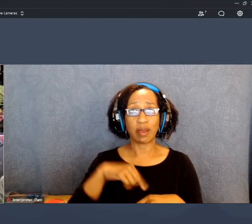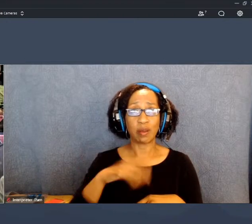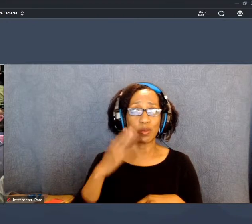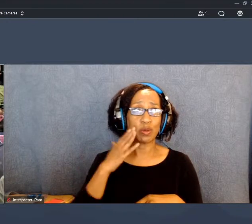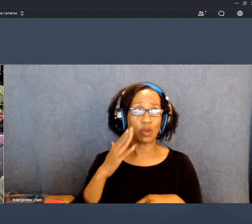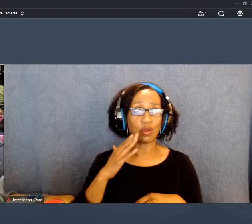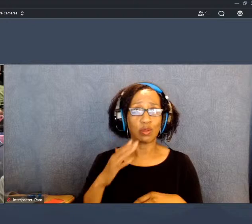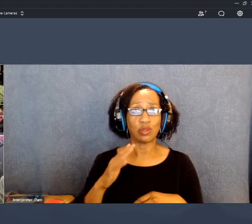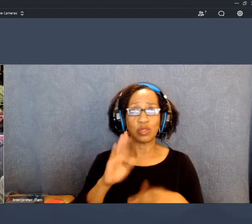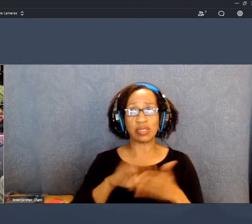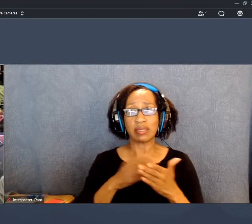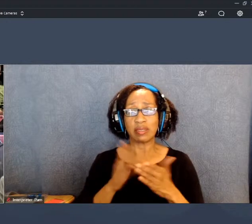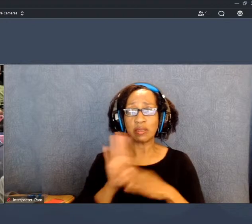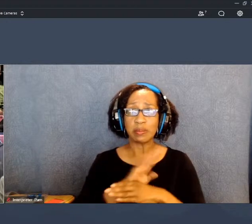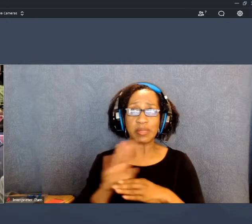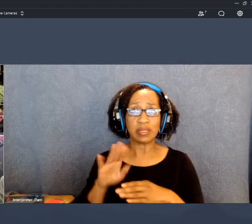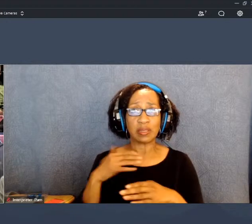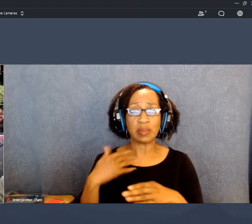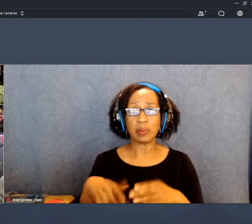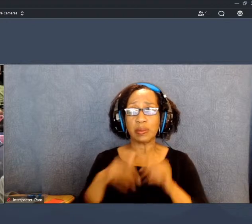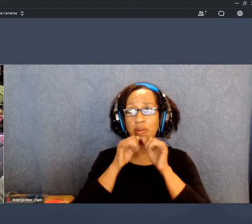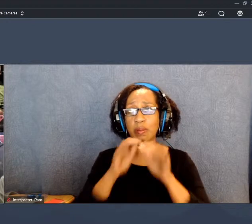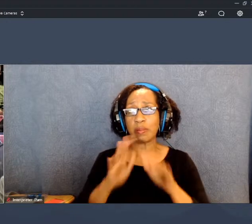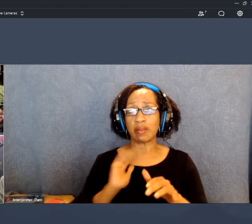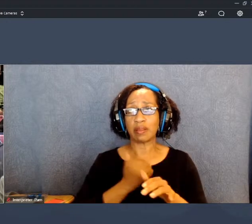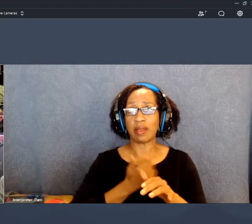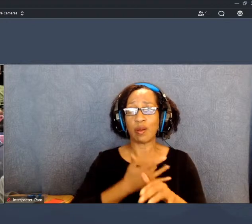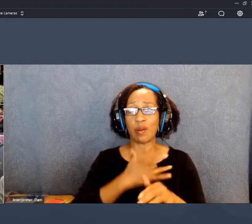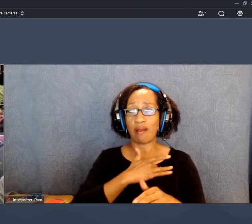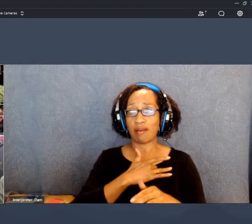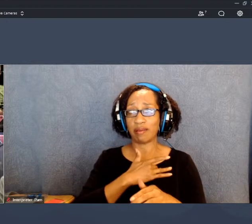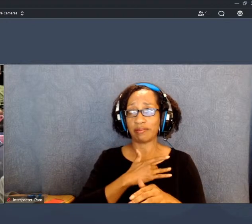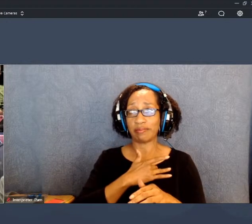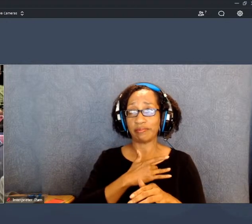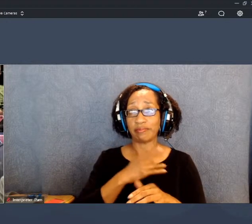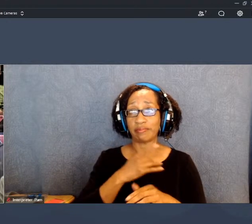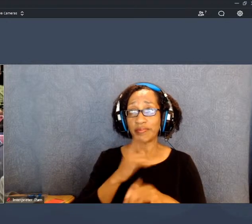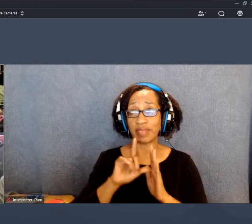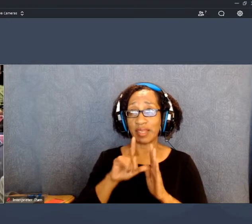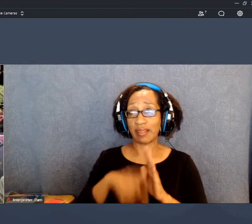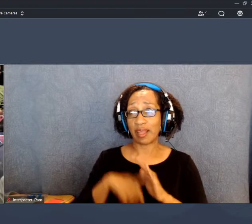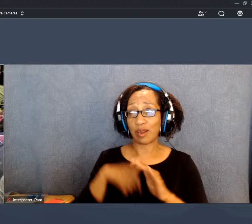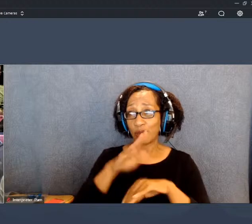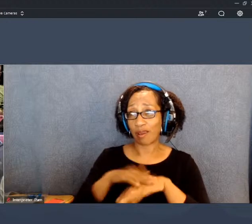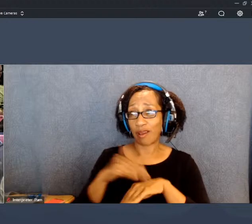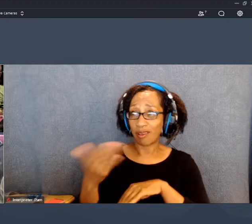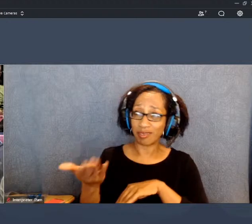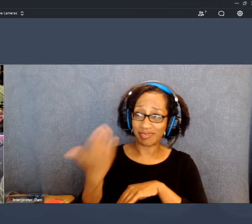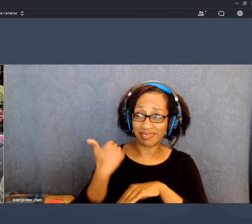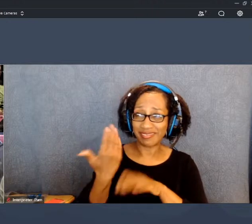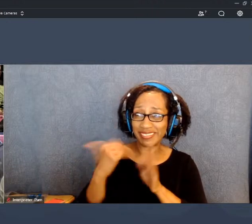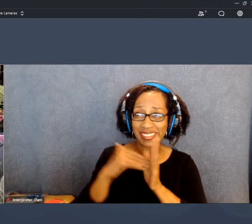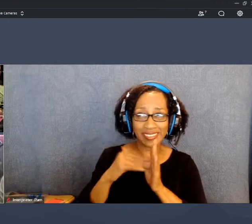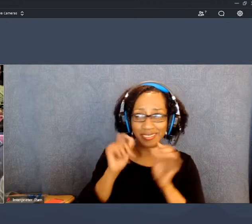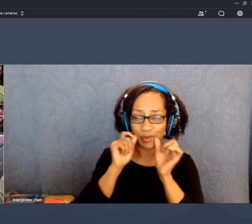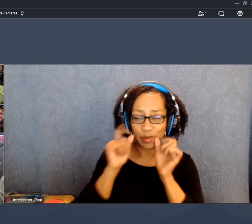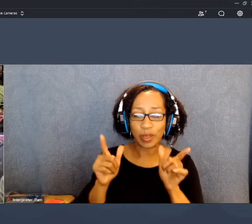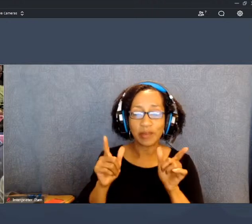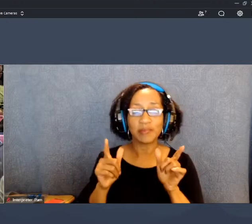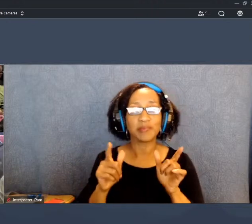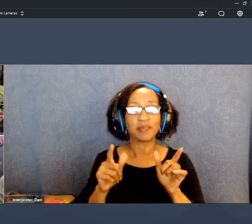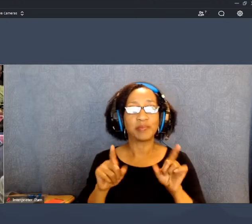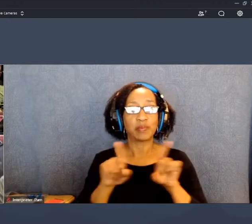certainly blessed our hearts, and don't be surprised when we call you back. We also have a token of